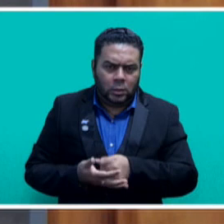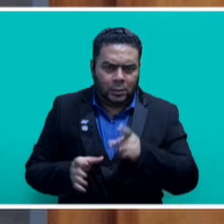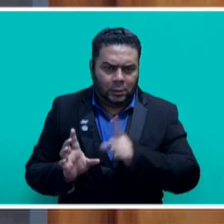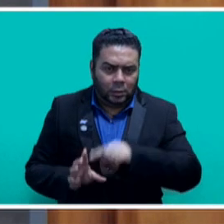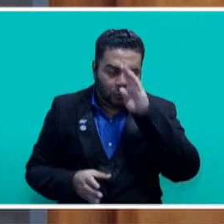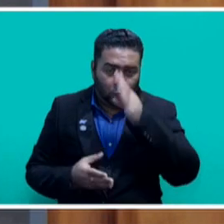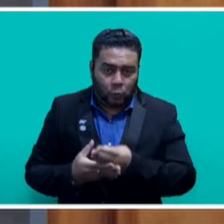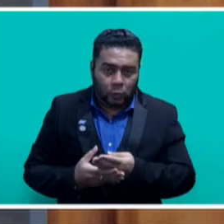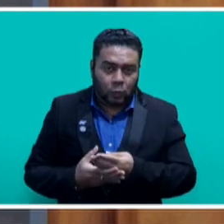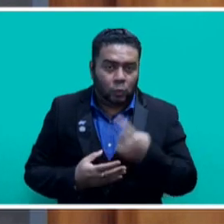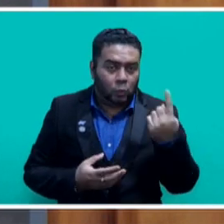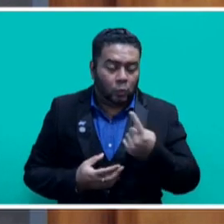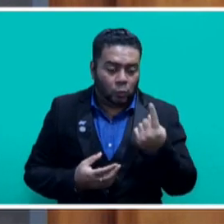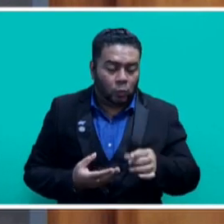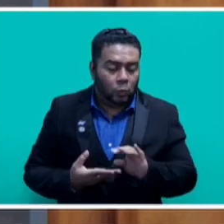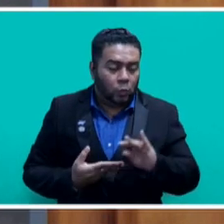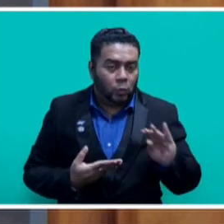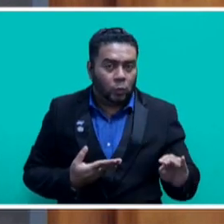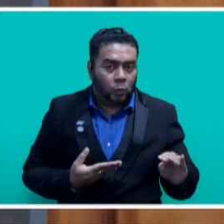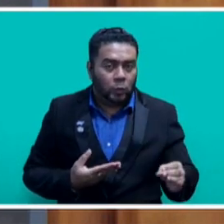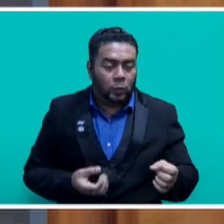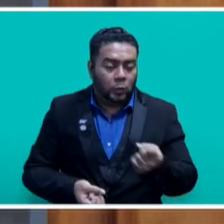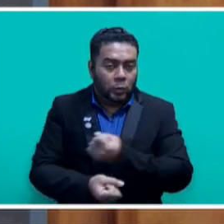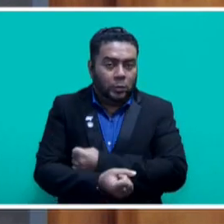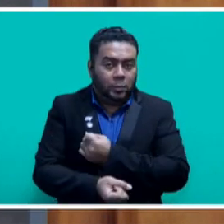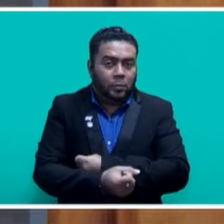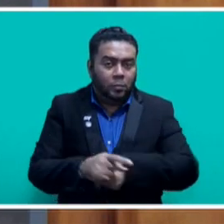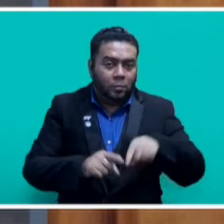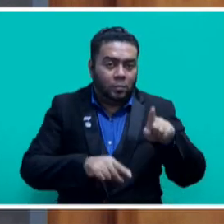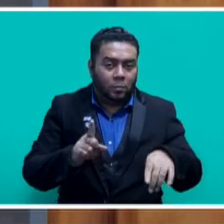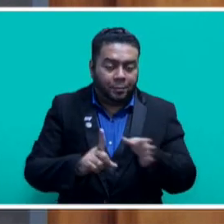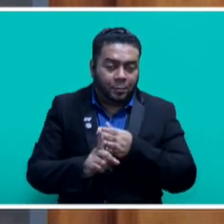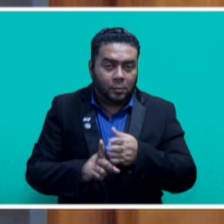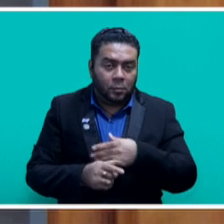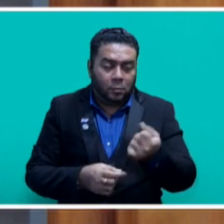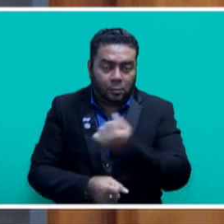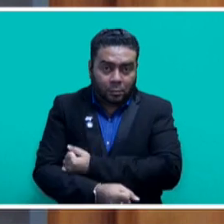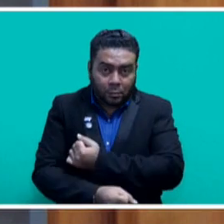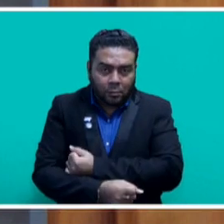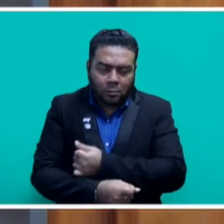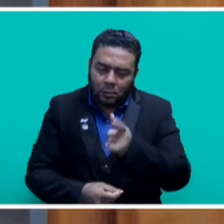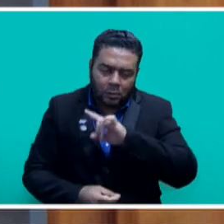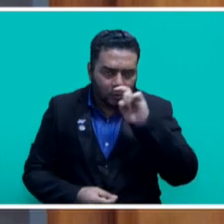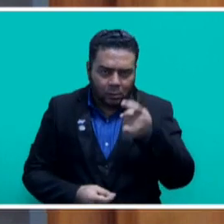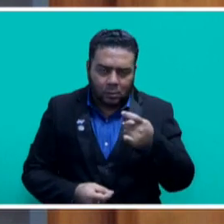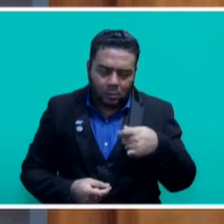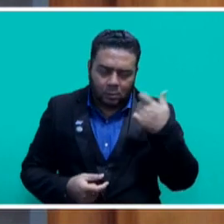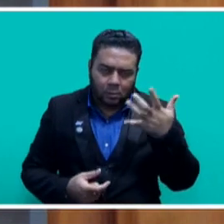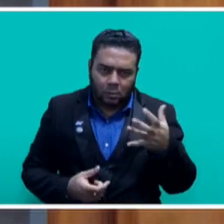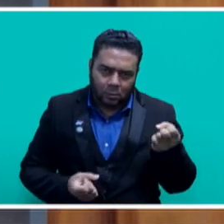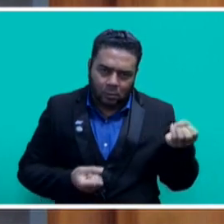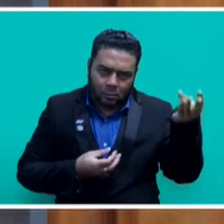students who indulge in the substance and the volatile abuse because they can't cope with the social,